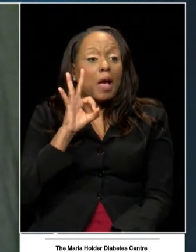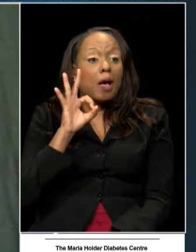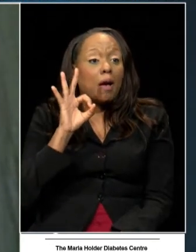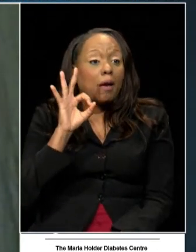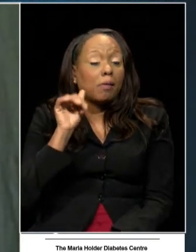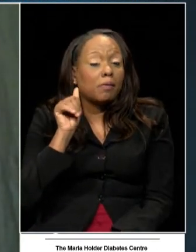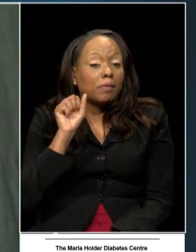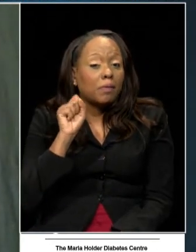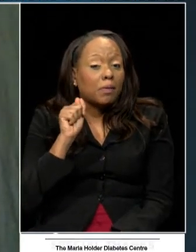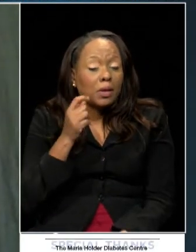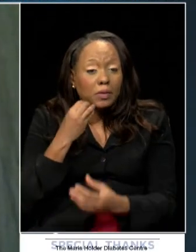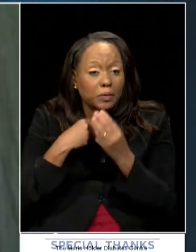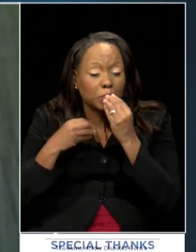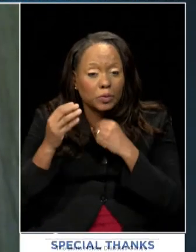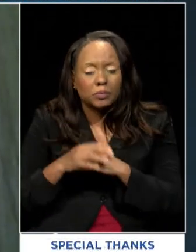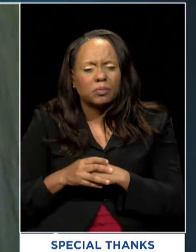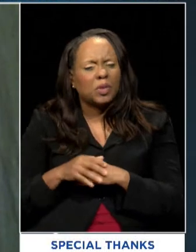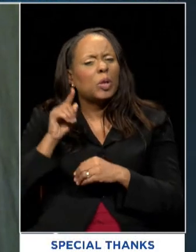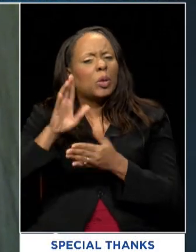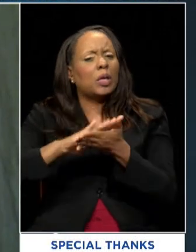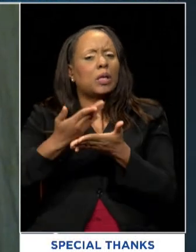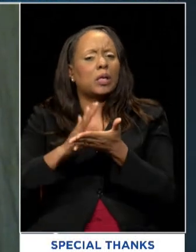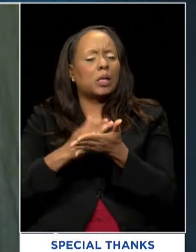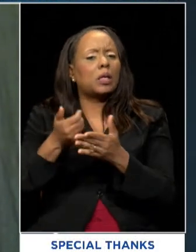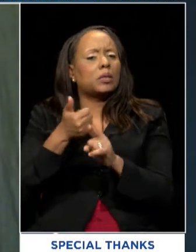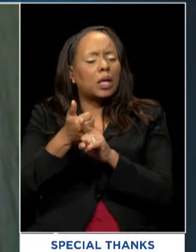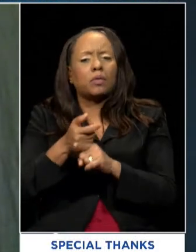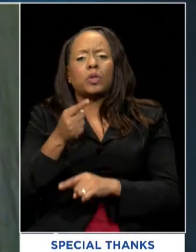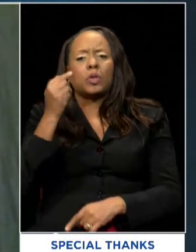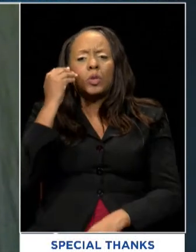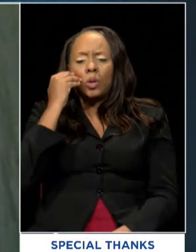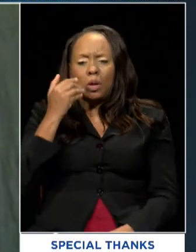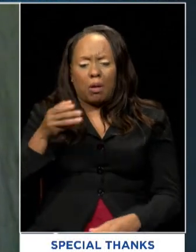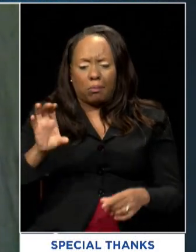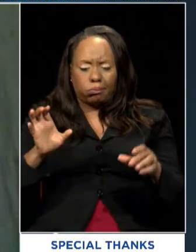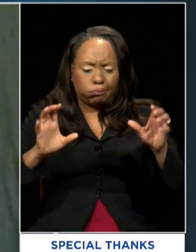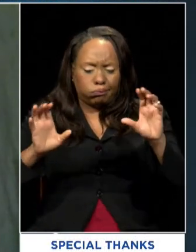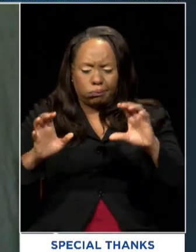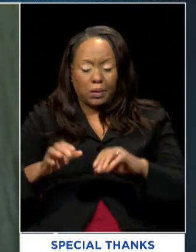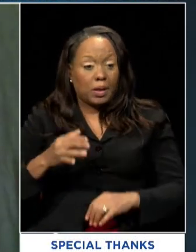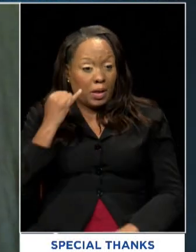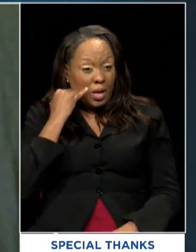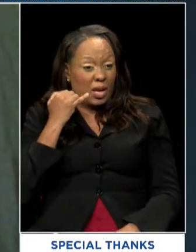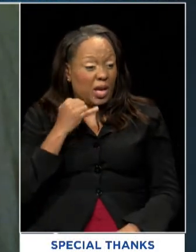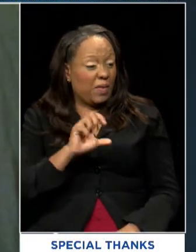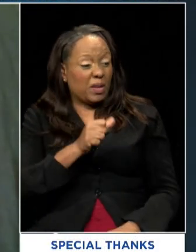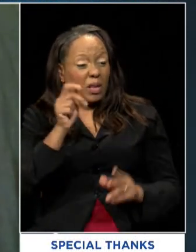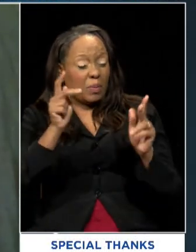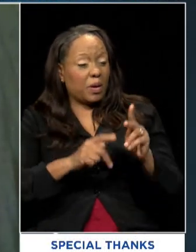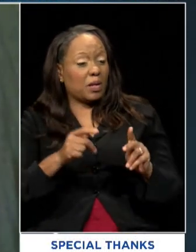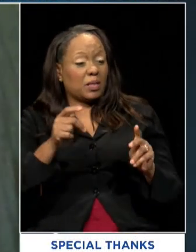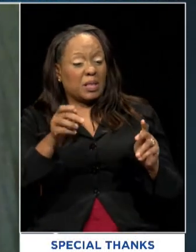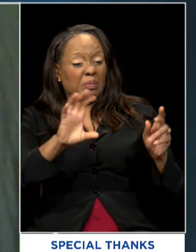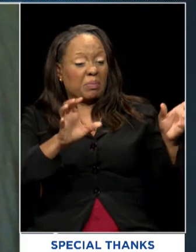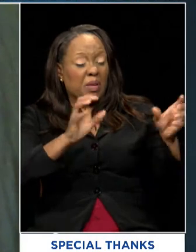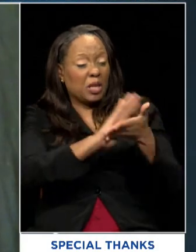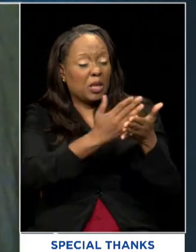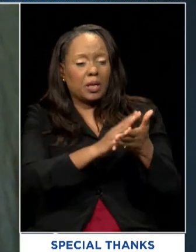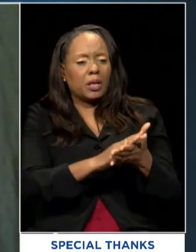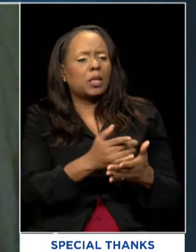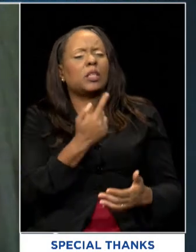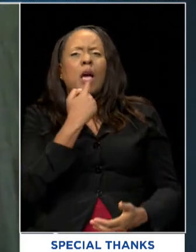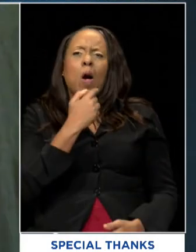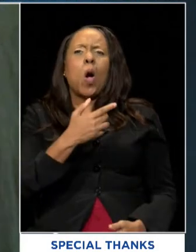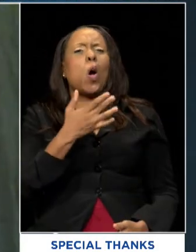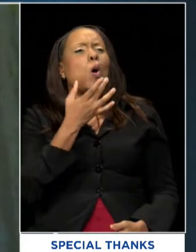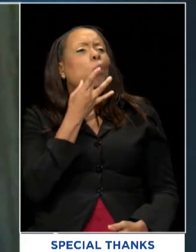Encourage patients to prepare their meals so they actually know what's in it. If you are not preparing your food, then you don't know. It tastes great, but you don't know why it tastes great. You know, it